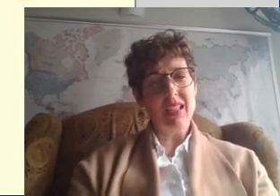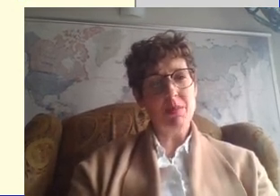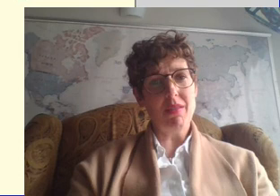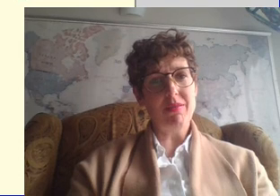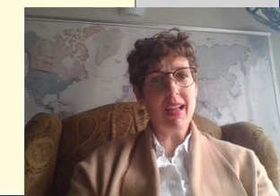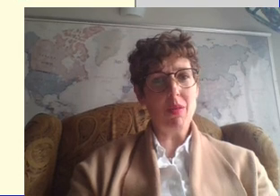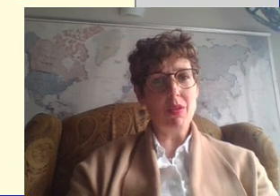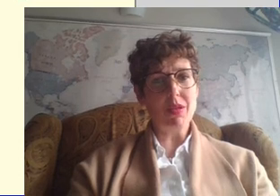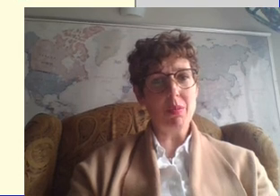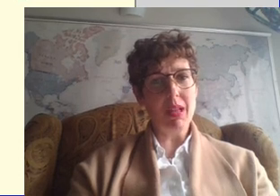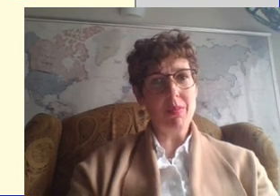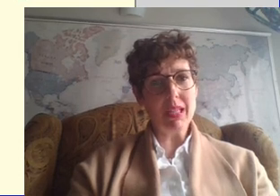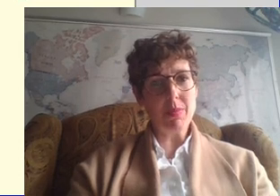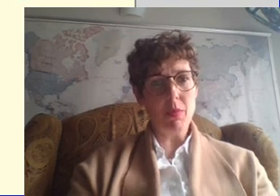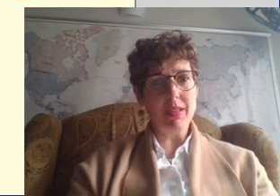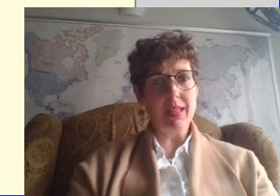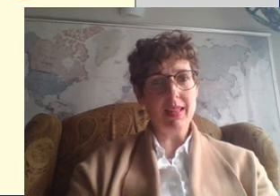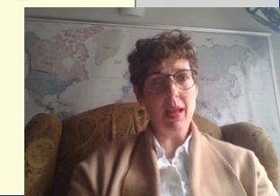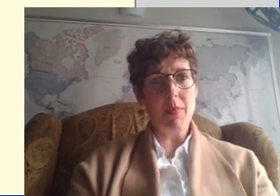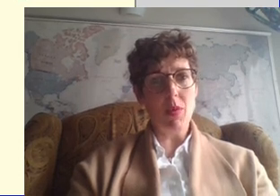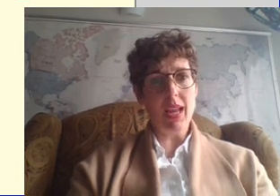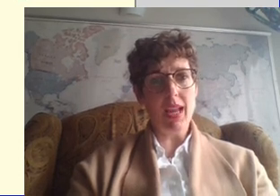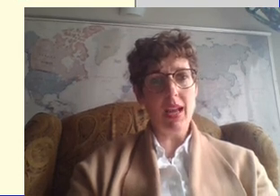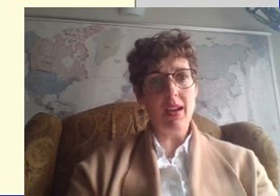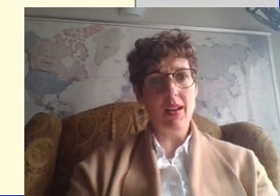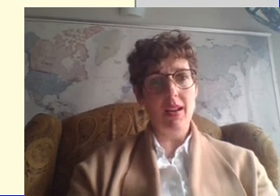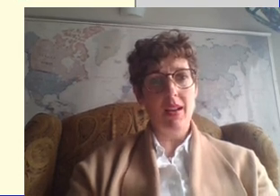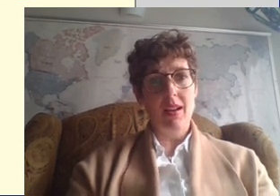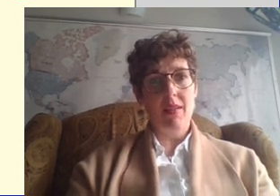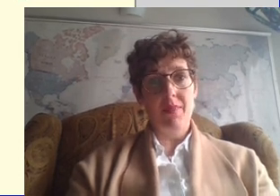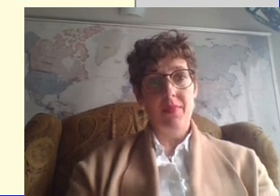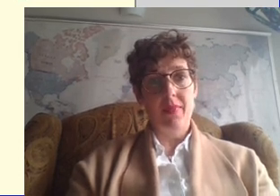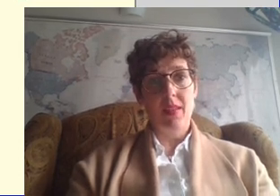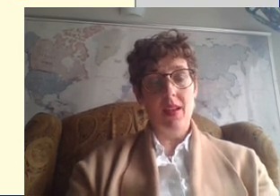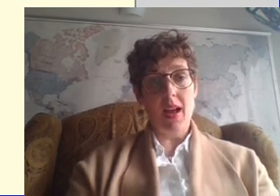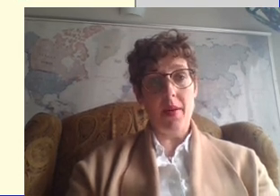really smell flowers or play baseball when it's like that, but we can